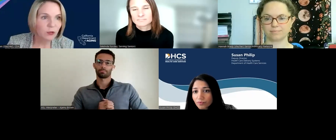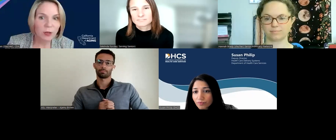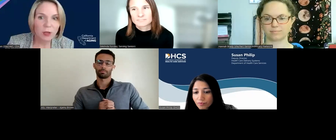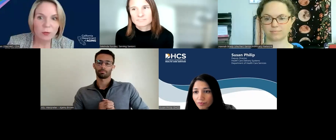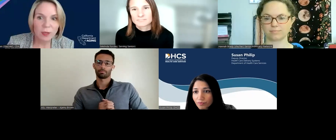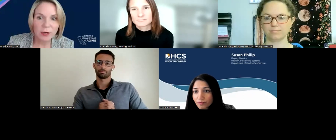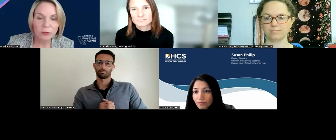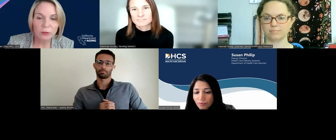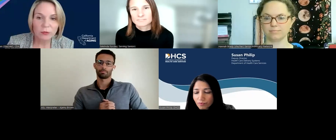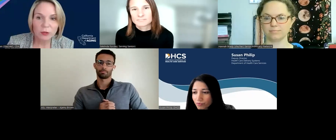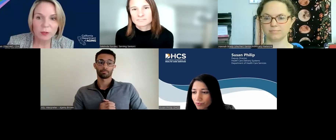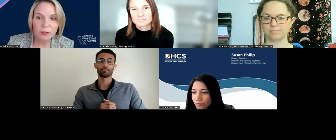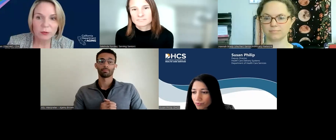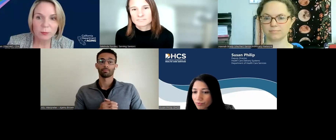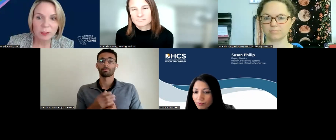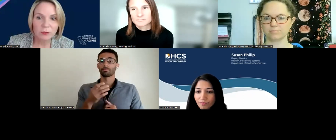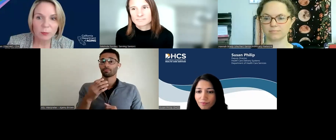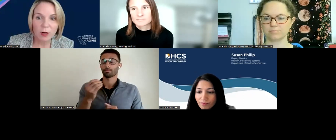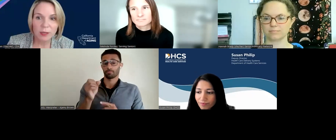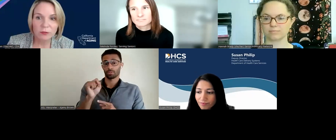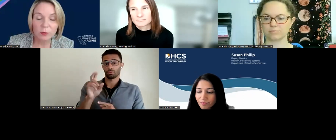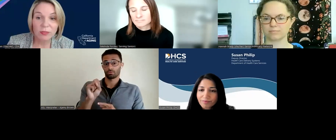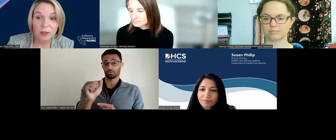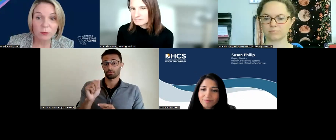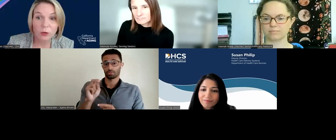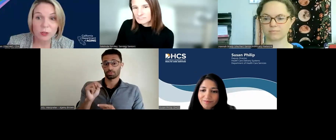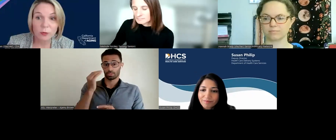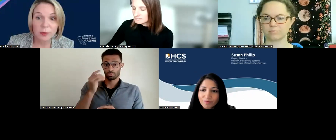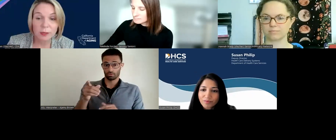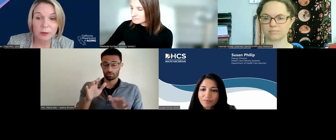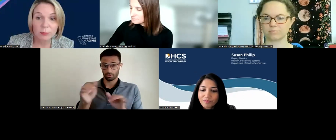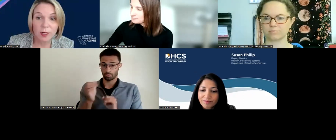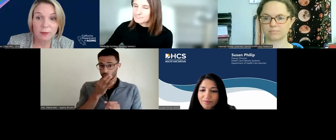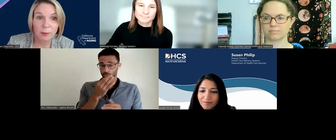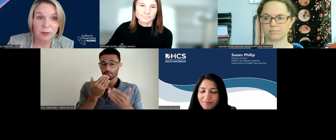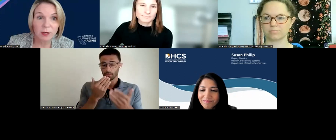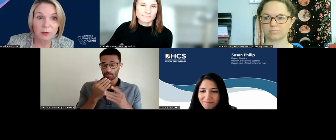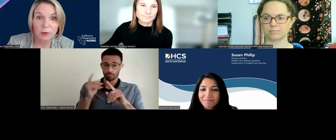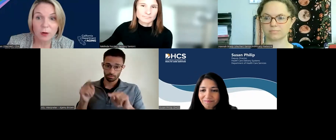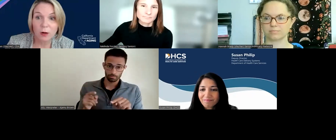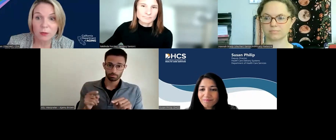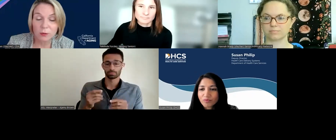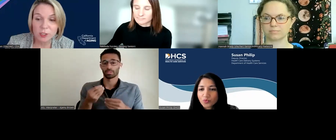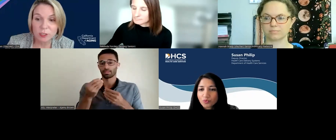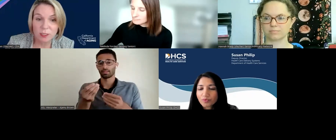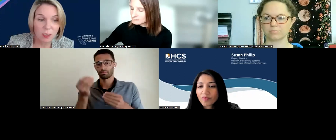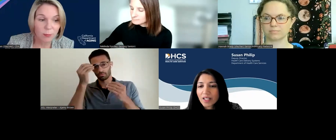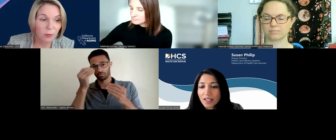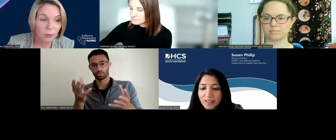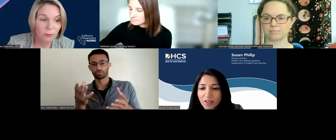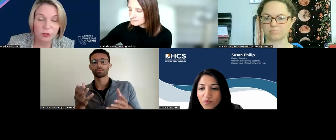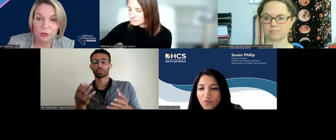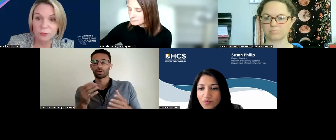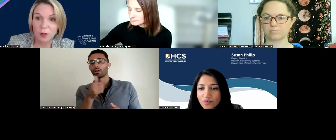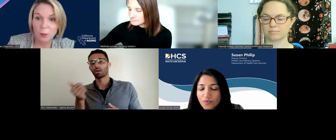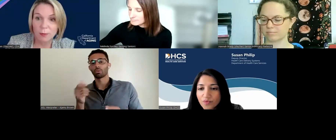I do want to note that I know, Susan, you need to be departing, so we thank you so much for being here and providing the update. And if there are other questions that come up, we